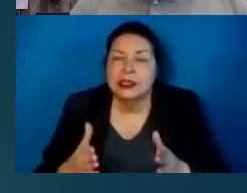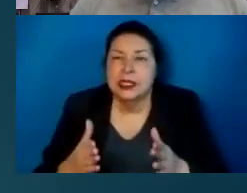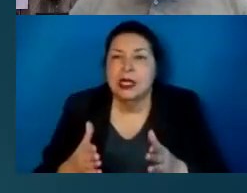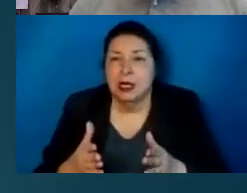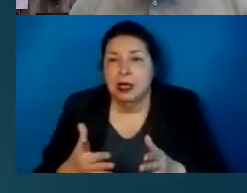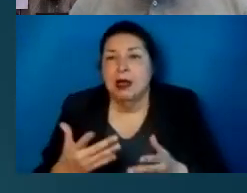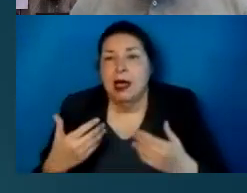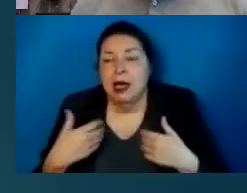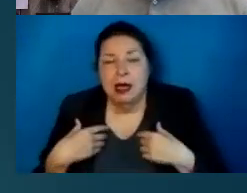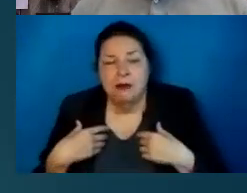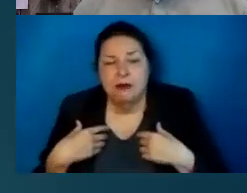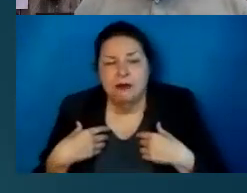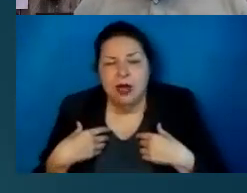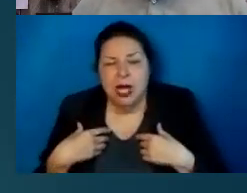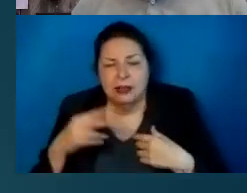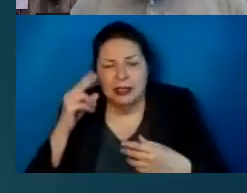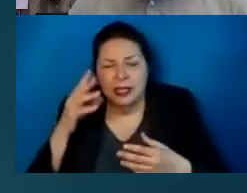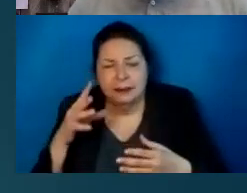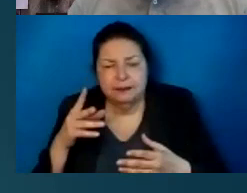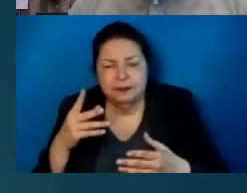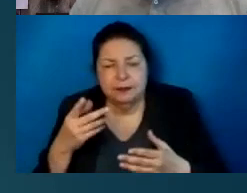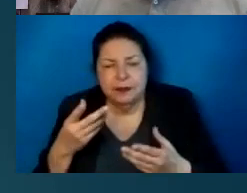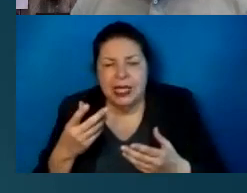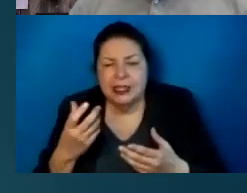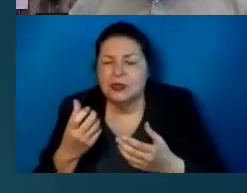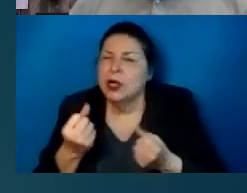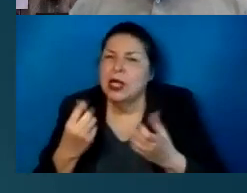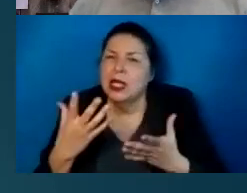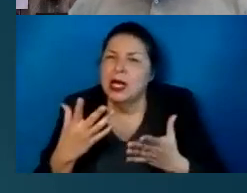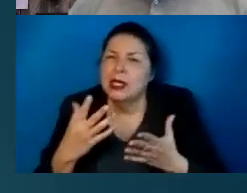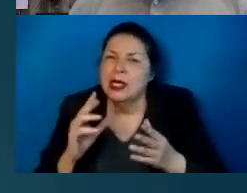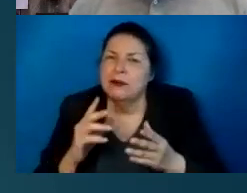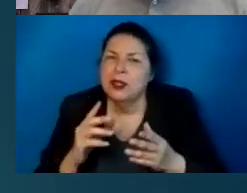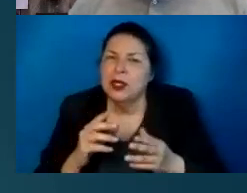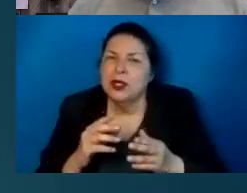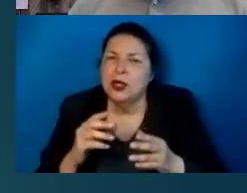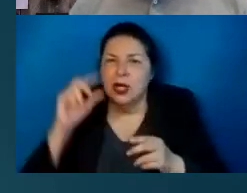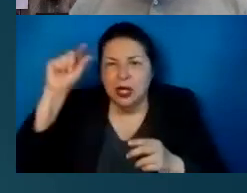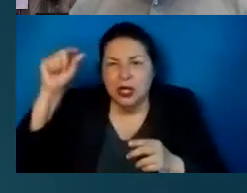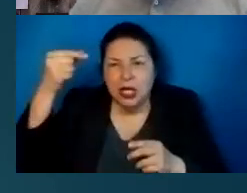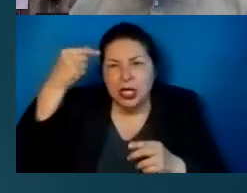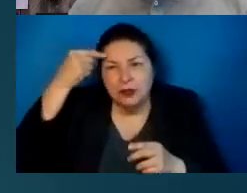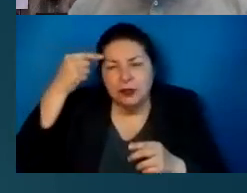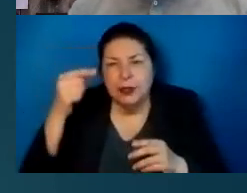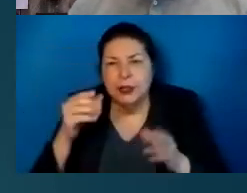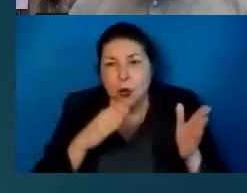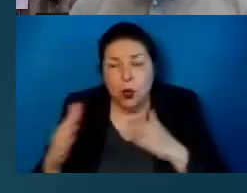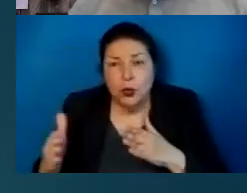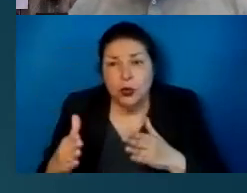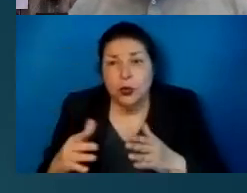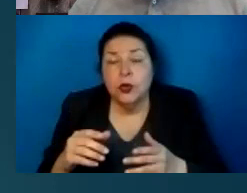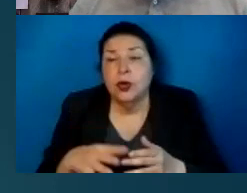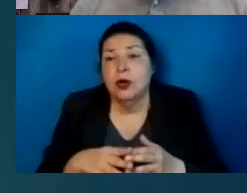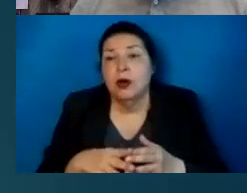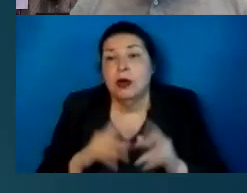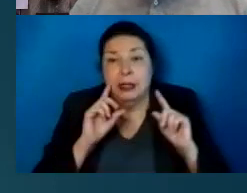government order from, this commandment. Uh, the government is, in essence, a mother